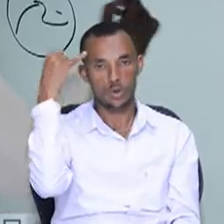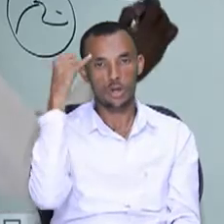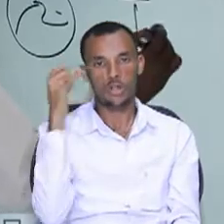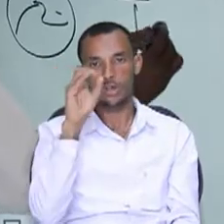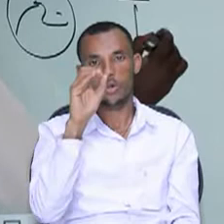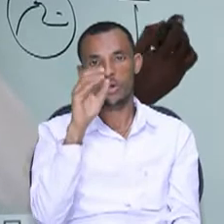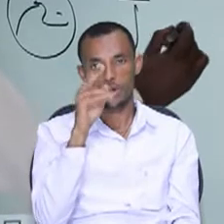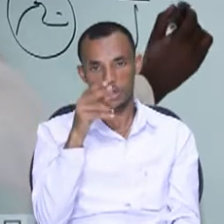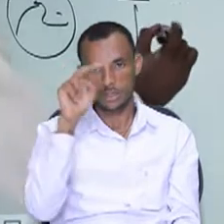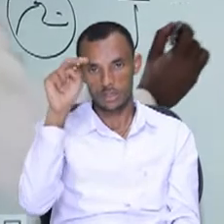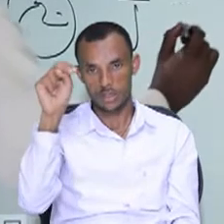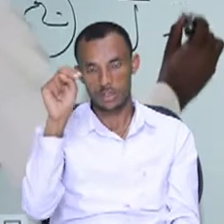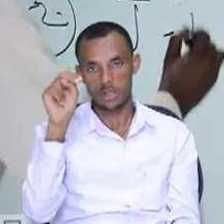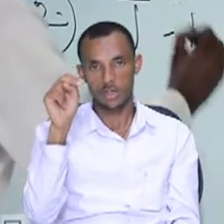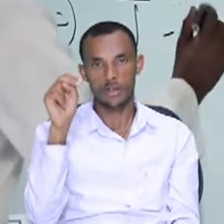Newlands.